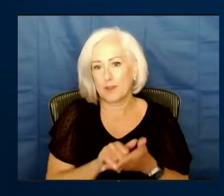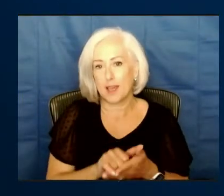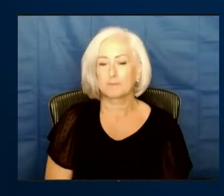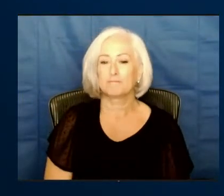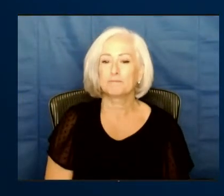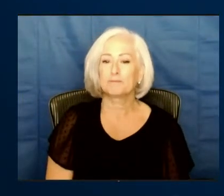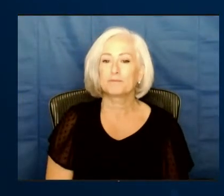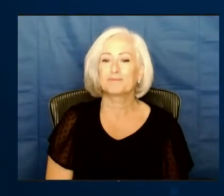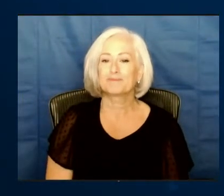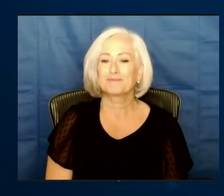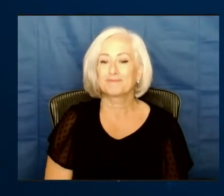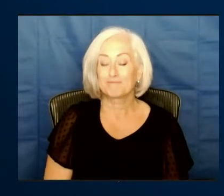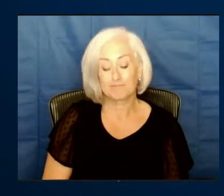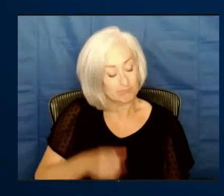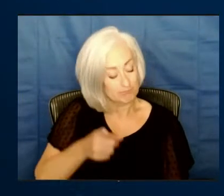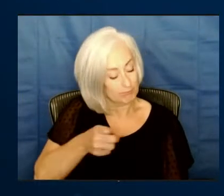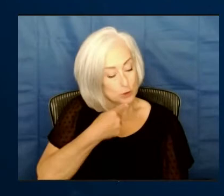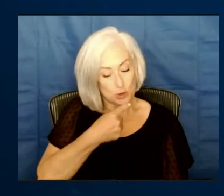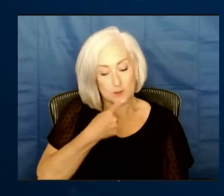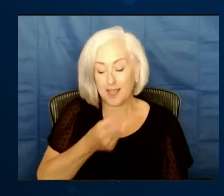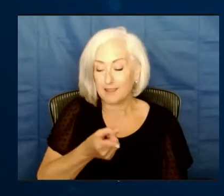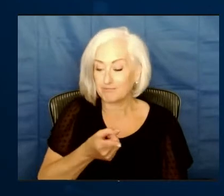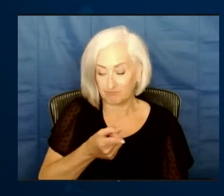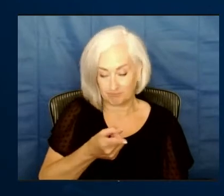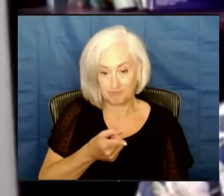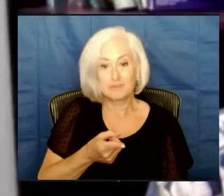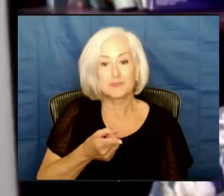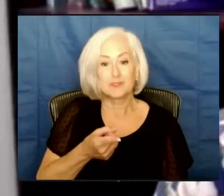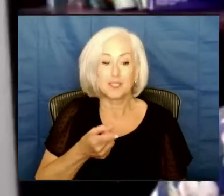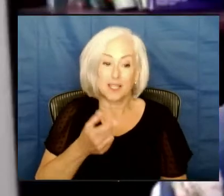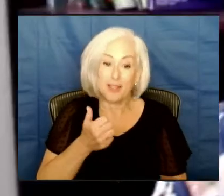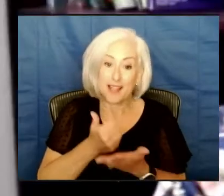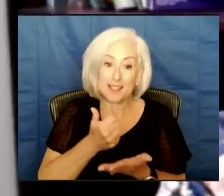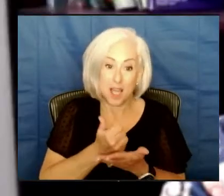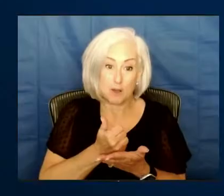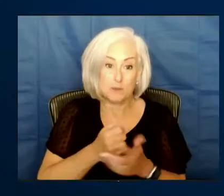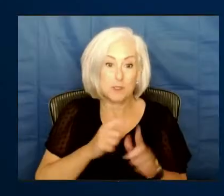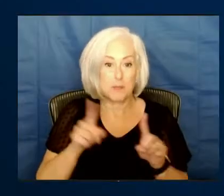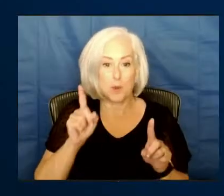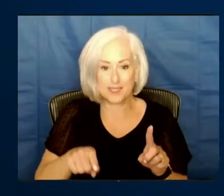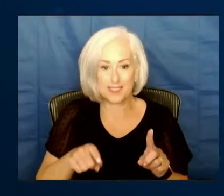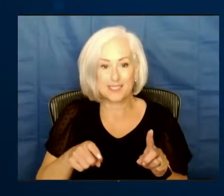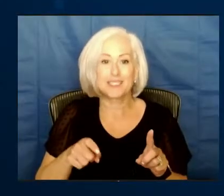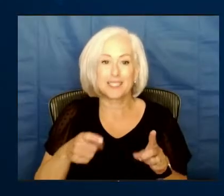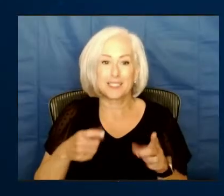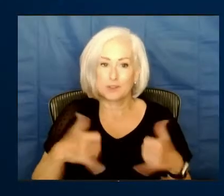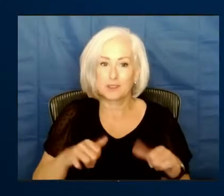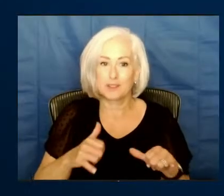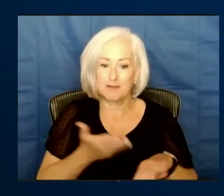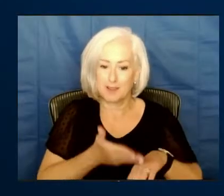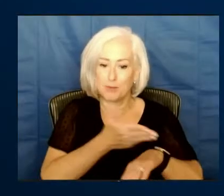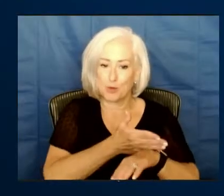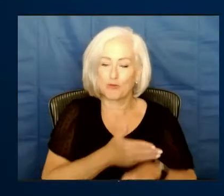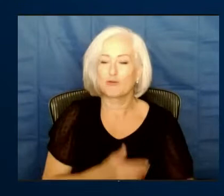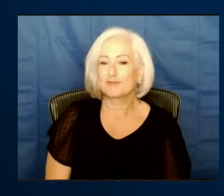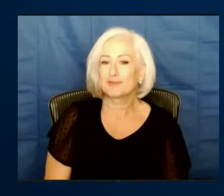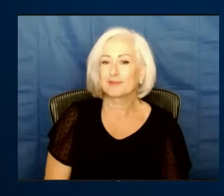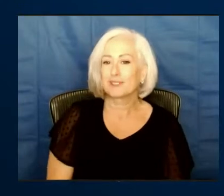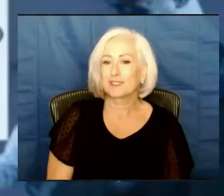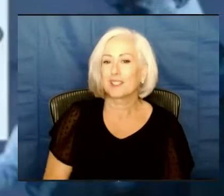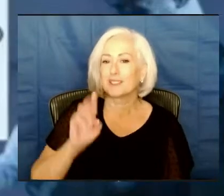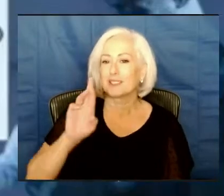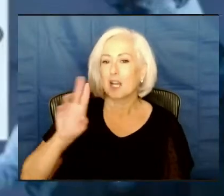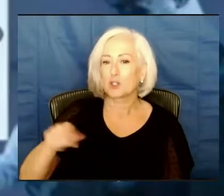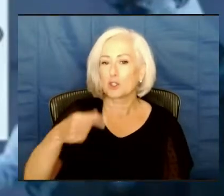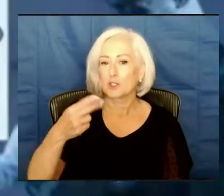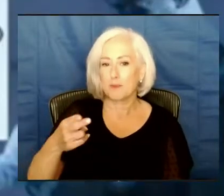I mean, you said it. I think it's helping. We have a ways to go. Yeah. Dr. Smith. Yeah, I think the Affordable